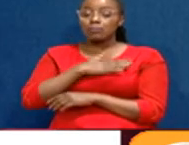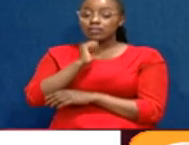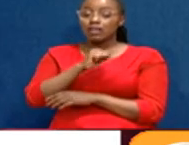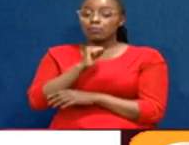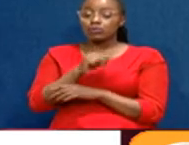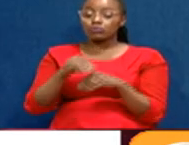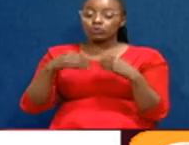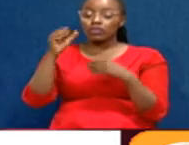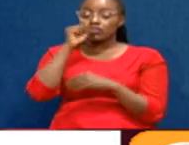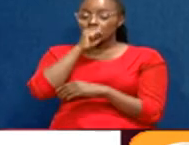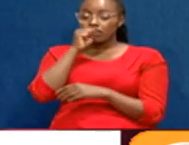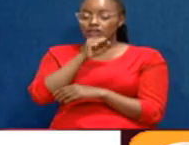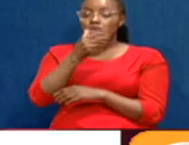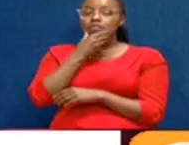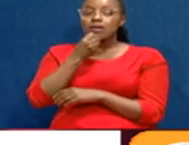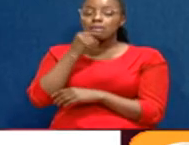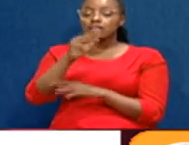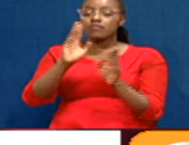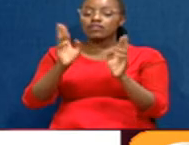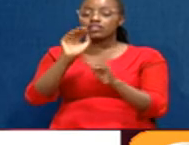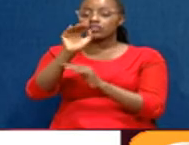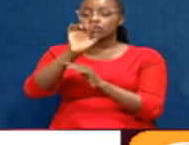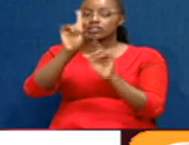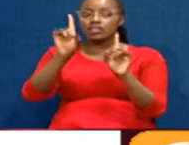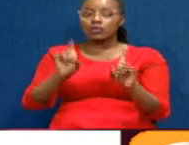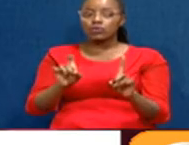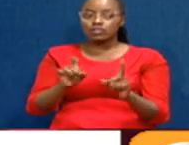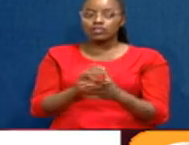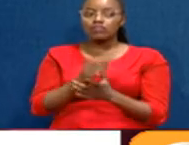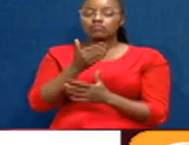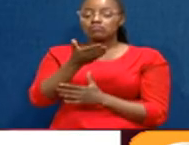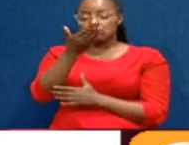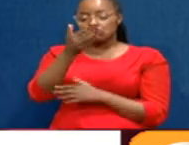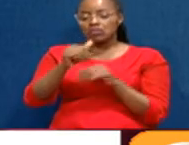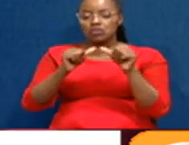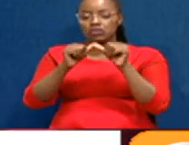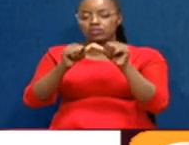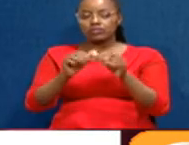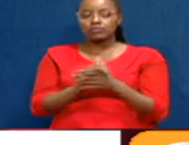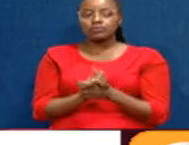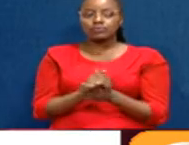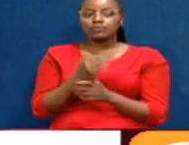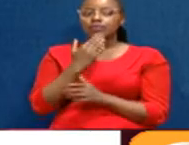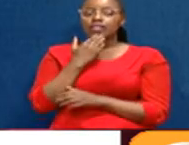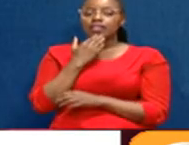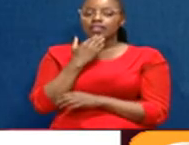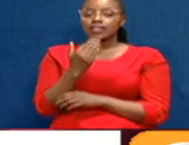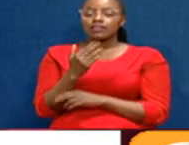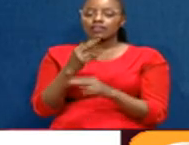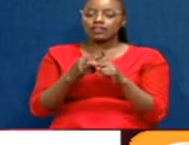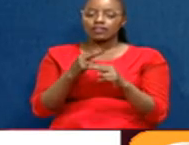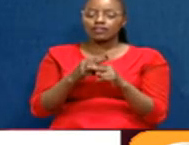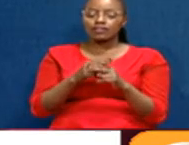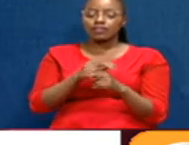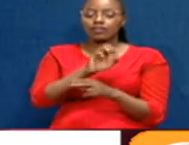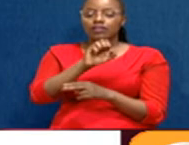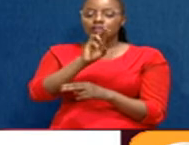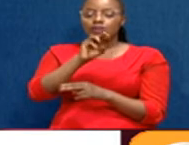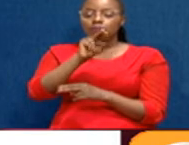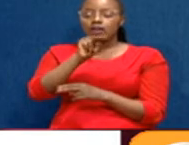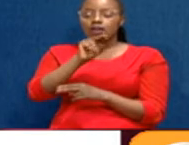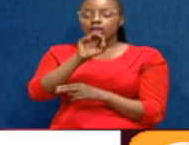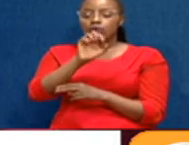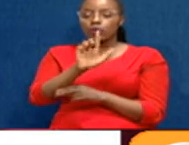quickly pass the microphone to this gentleman? I think he's ready to ask his question. Go ahead. Thank you. My name is Emmanuel